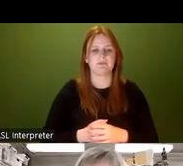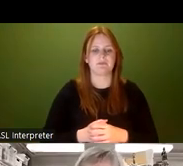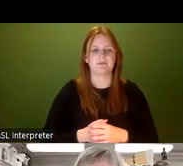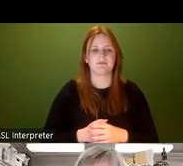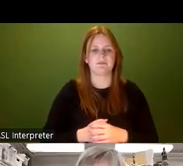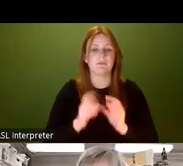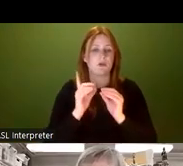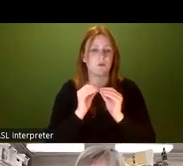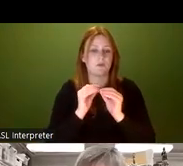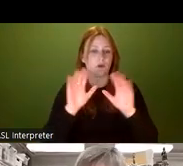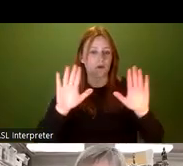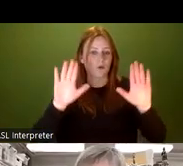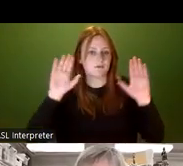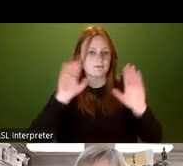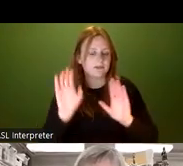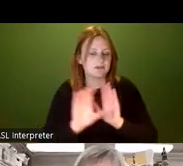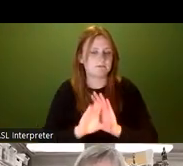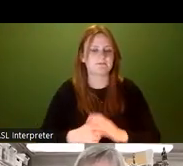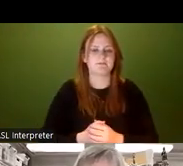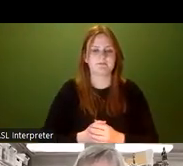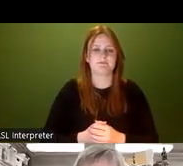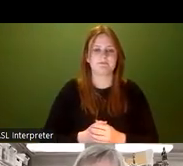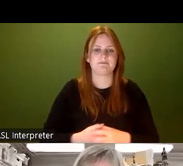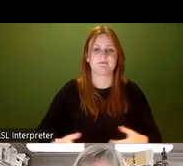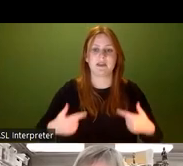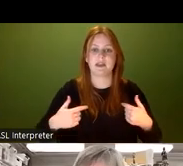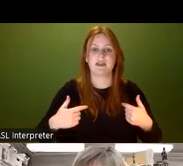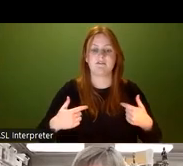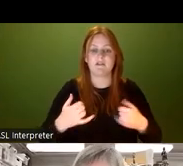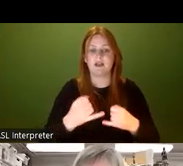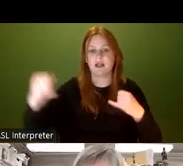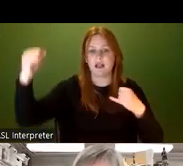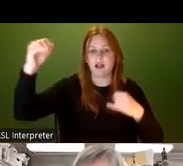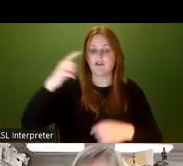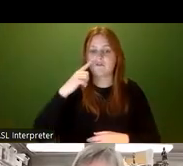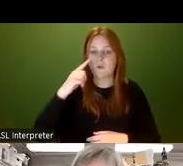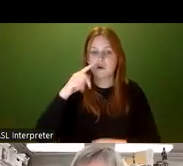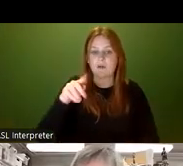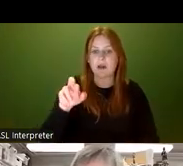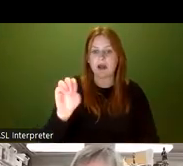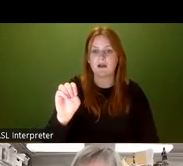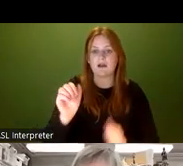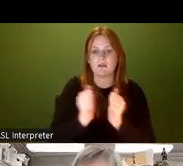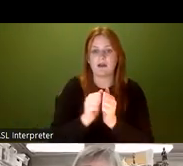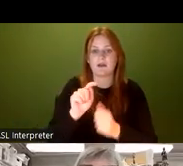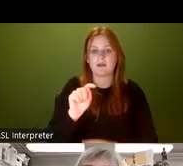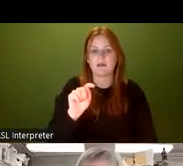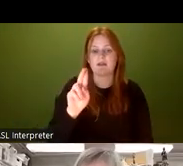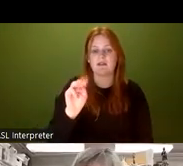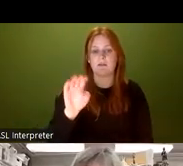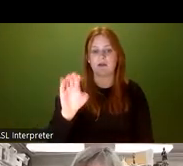One more close up. Lifeline for the pyre with tumble stack.